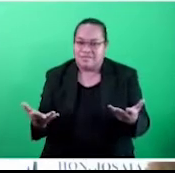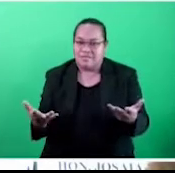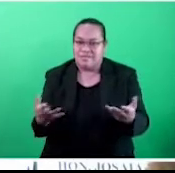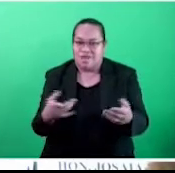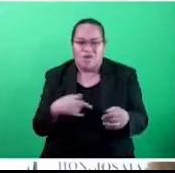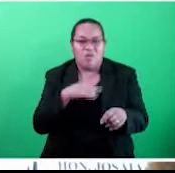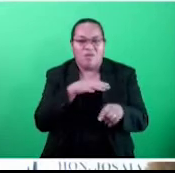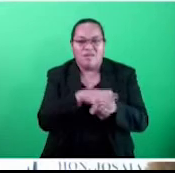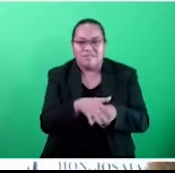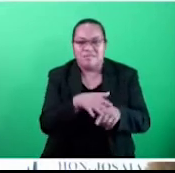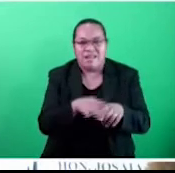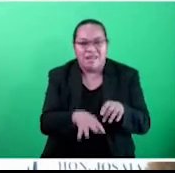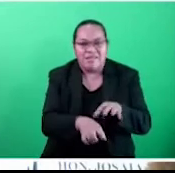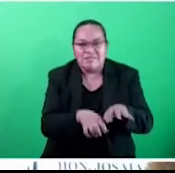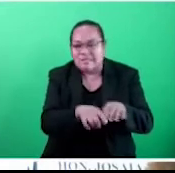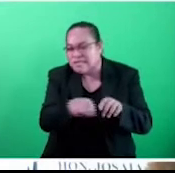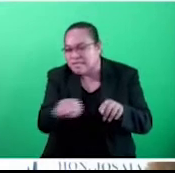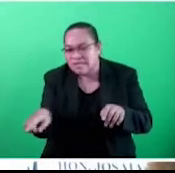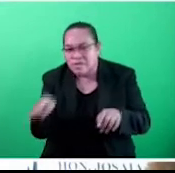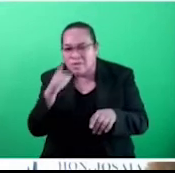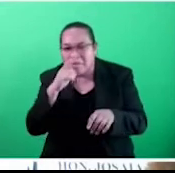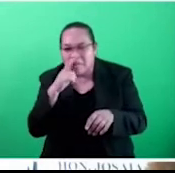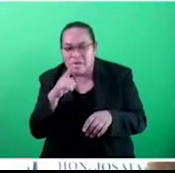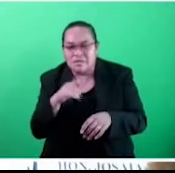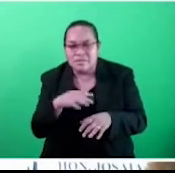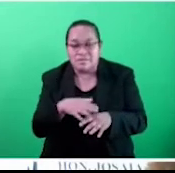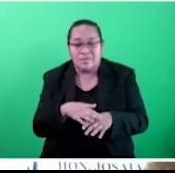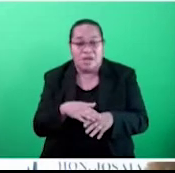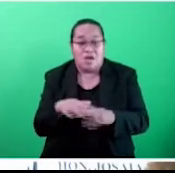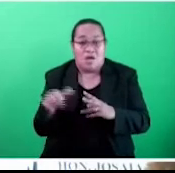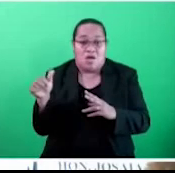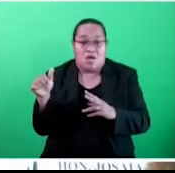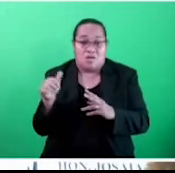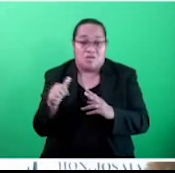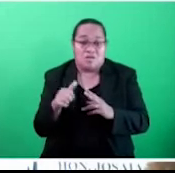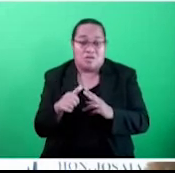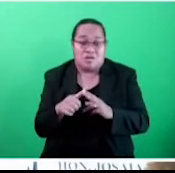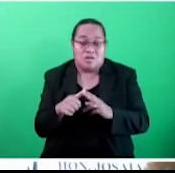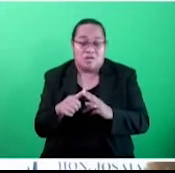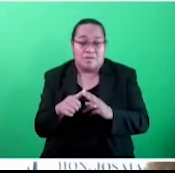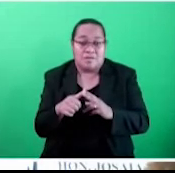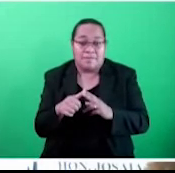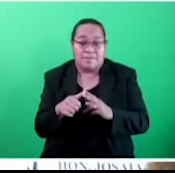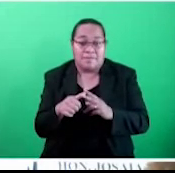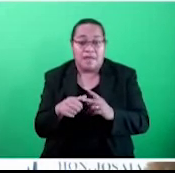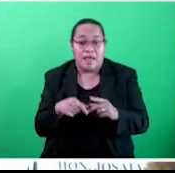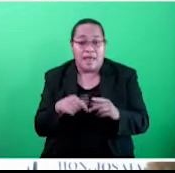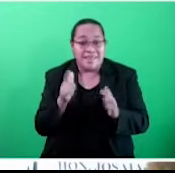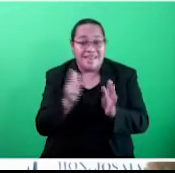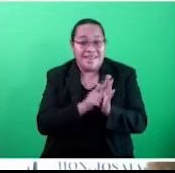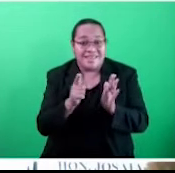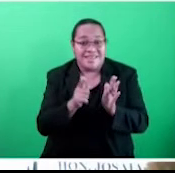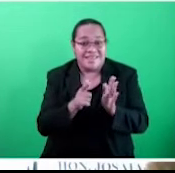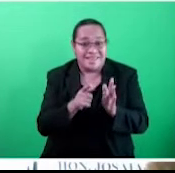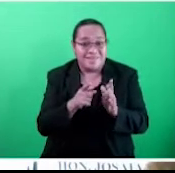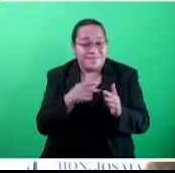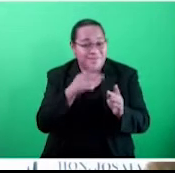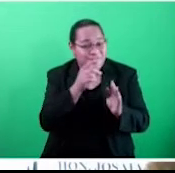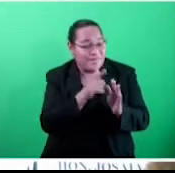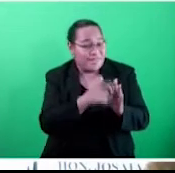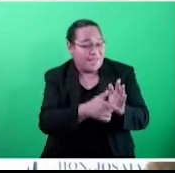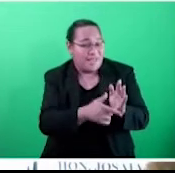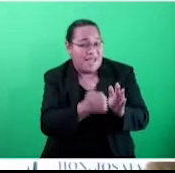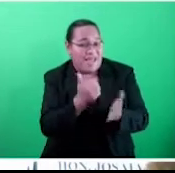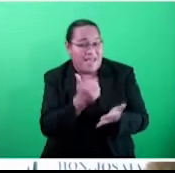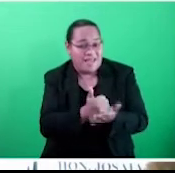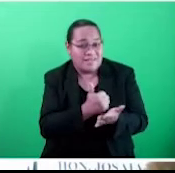and the professional. We have, of course, Mr. Speaker, sir, the Legal Practitioners Act that provides the